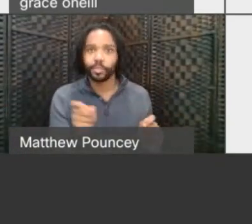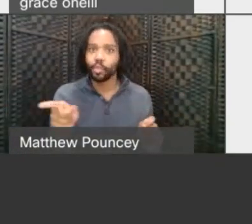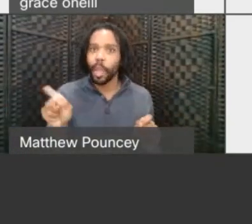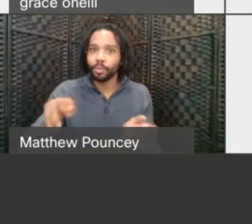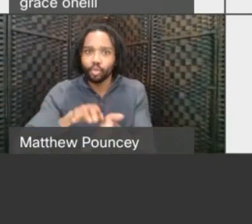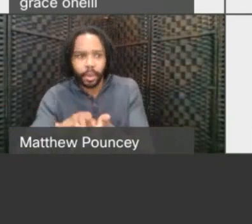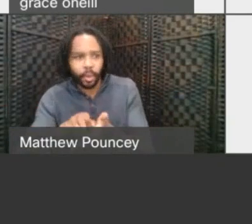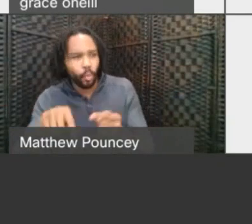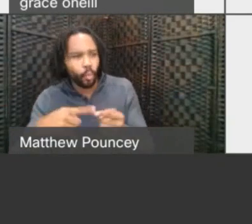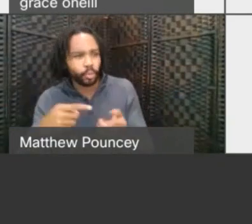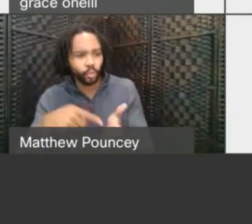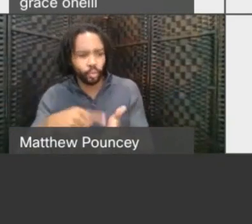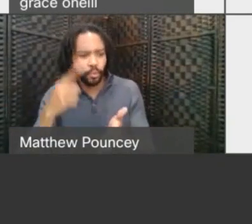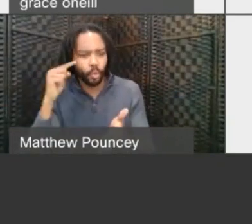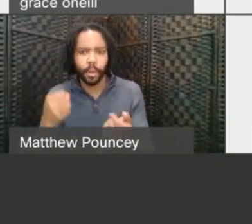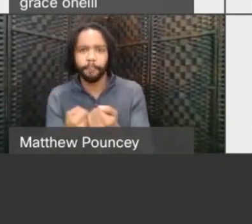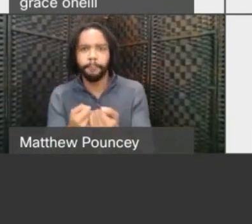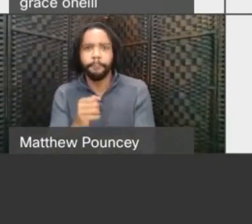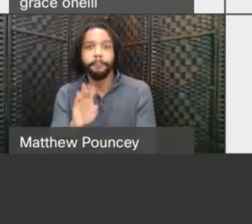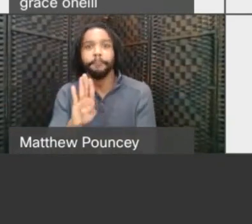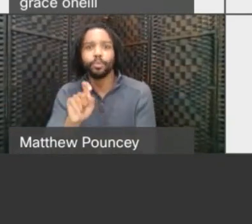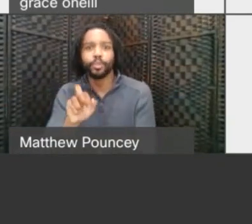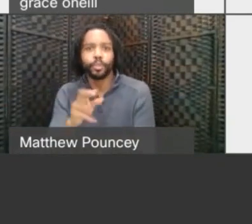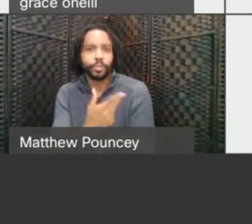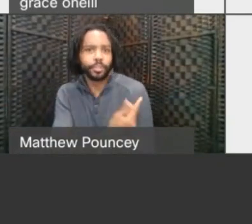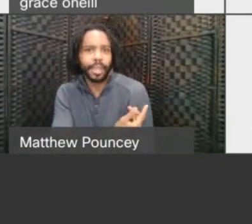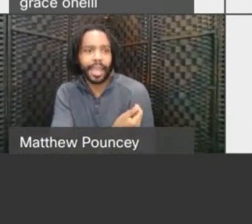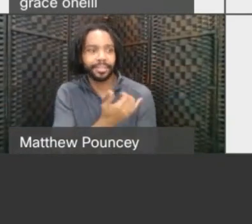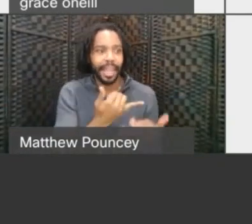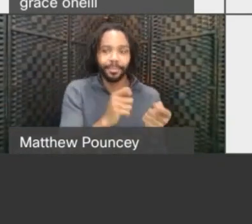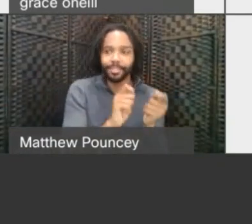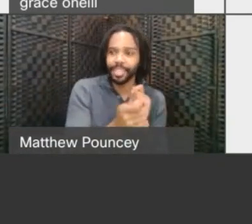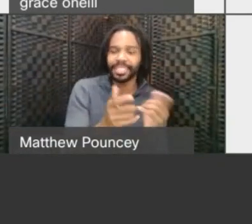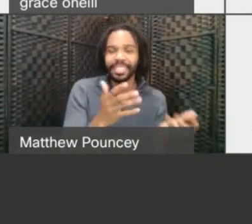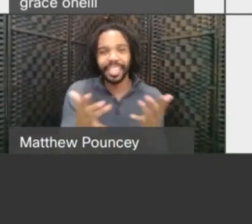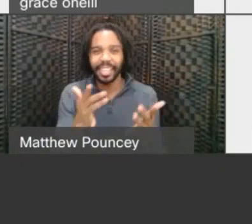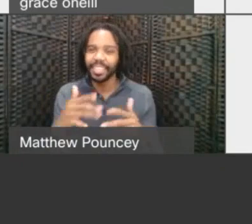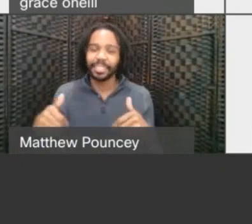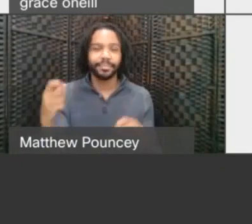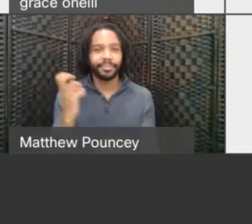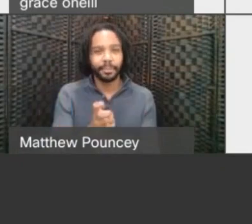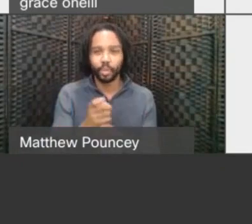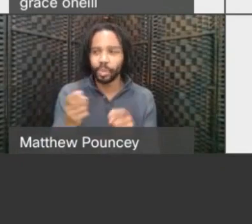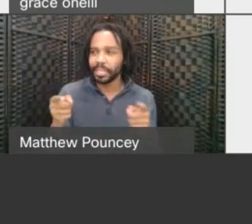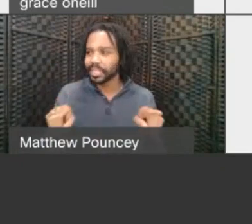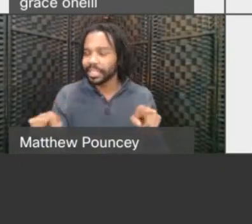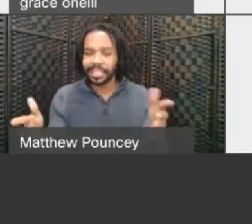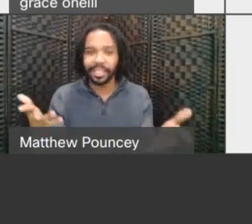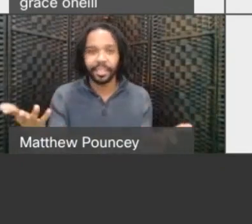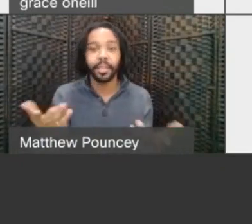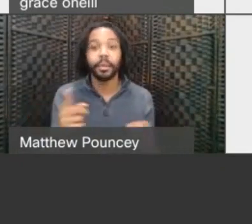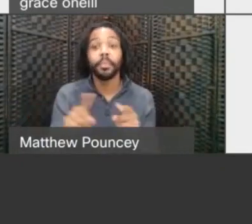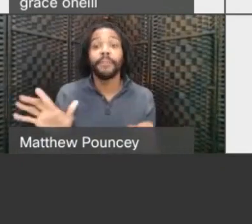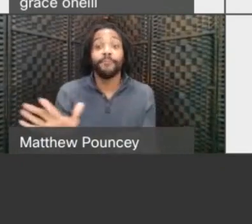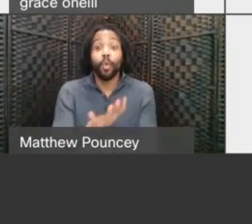they've changed that. So it is challenging, but fully vaccinated only as defined